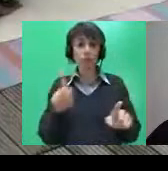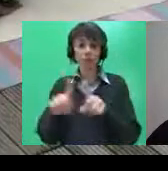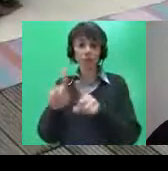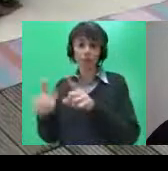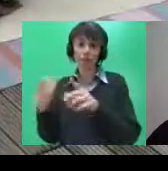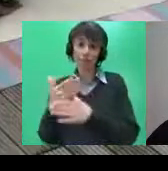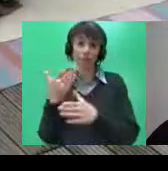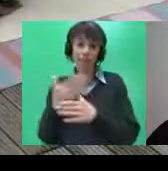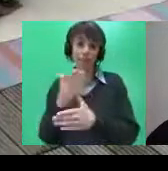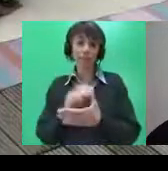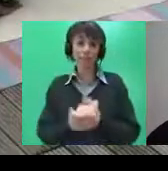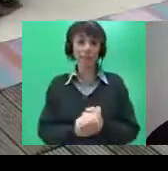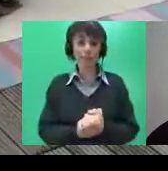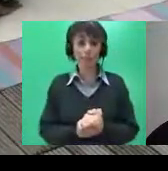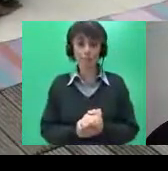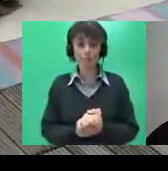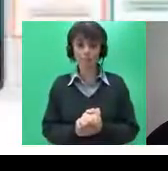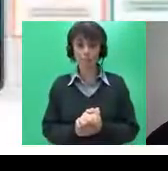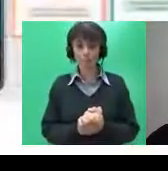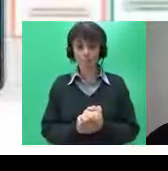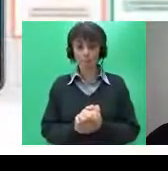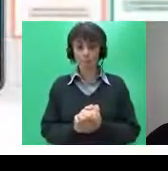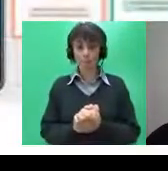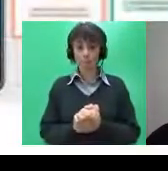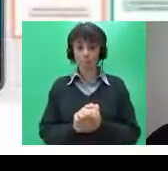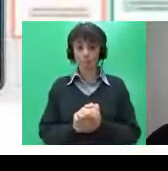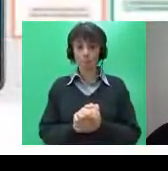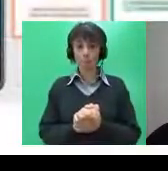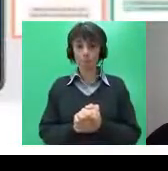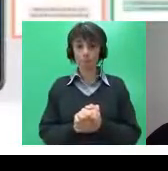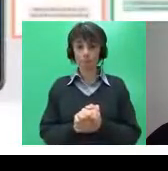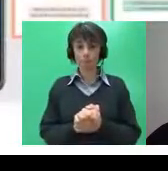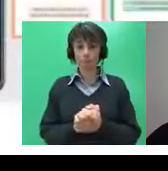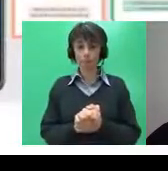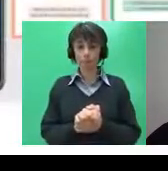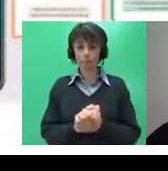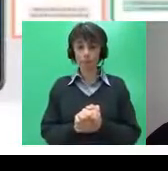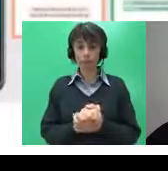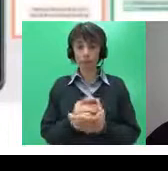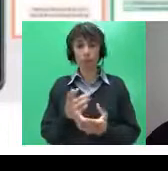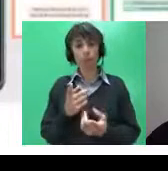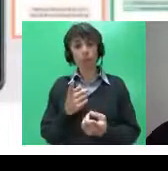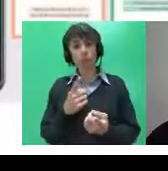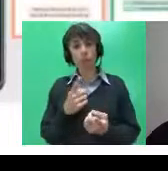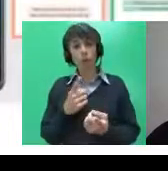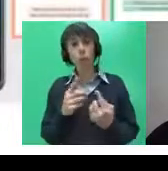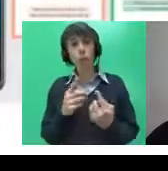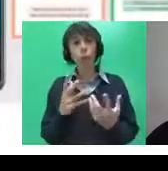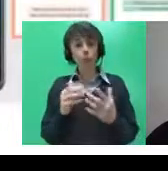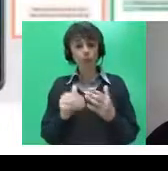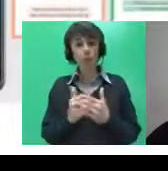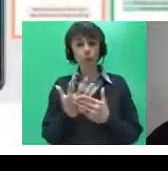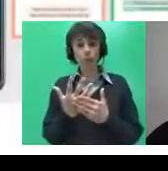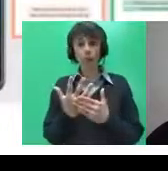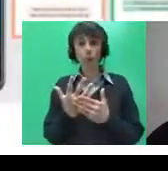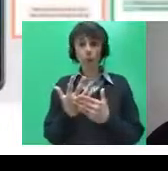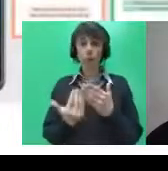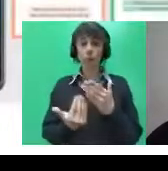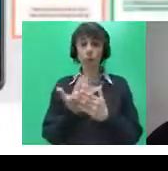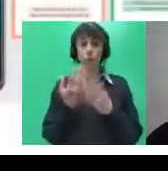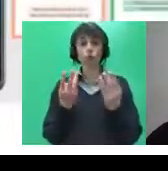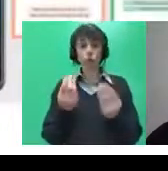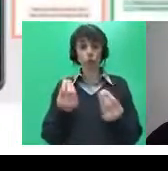sec. Next slide, please. So we quickly developed some new